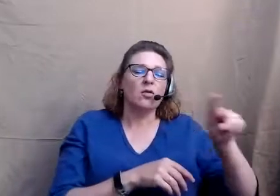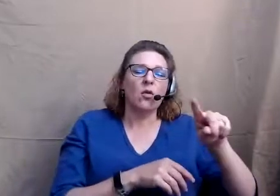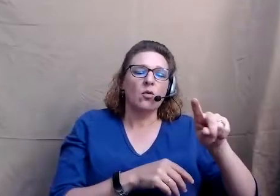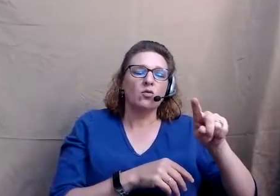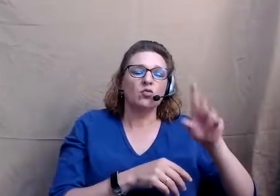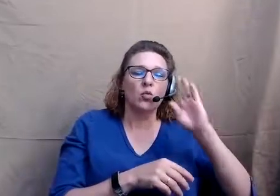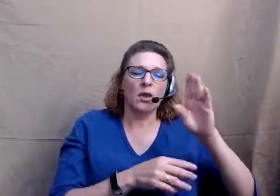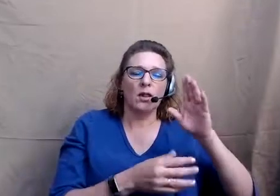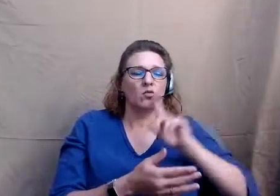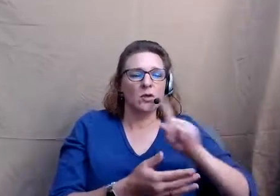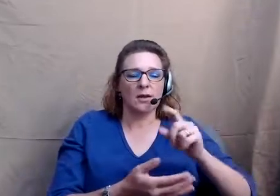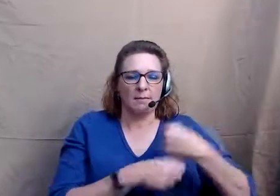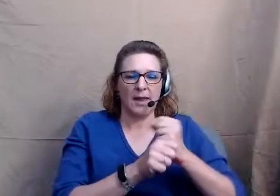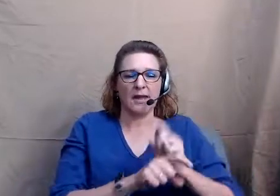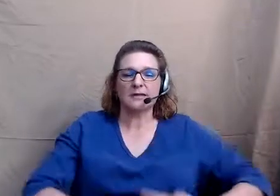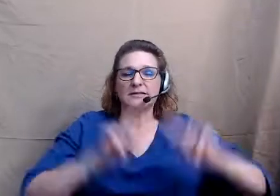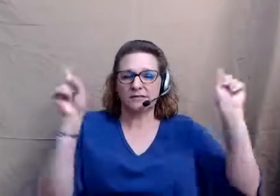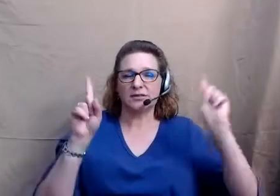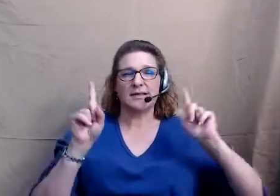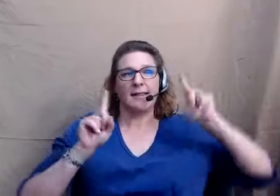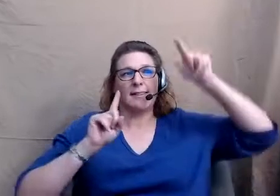road. Thank you.